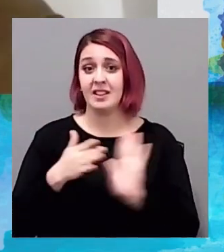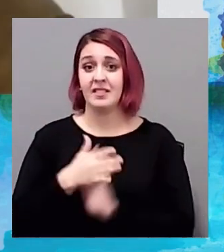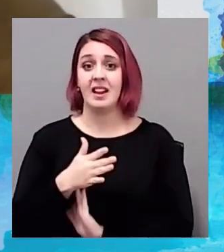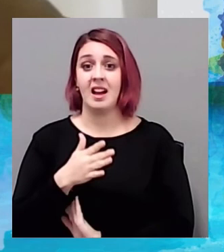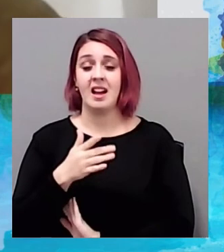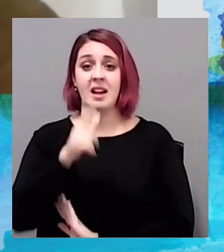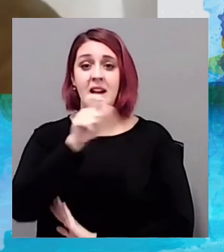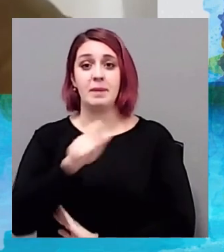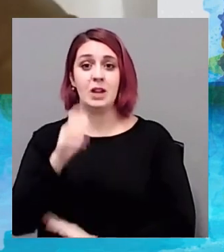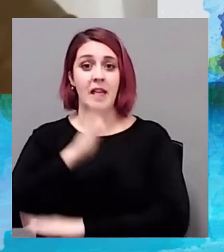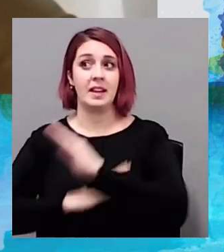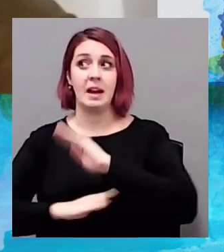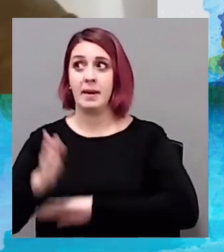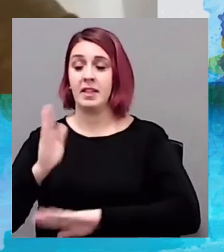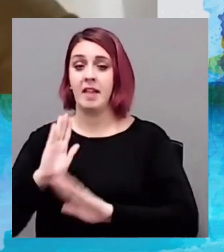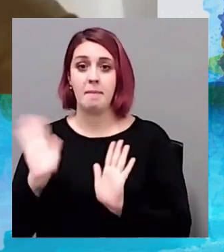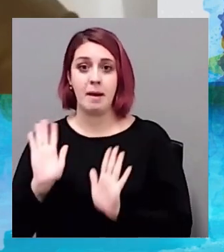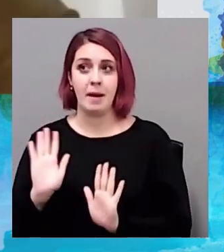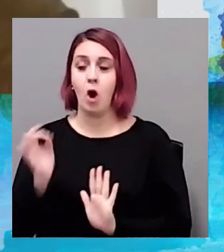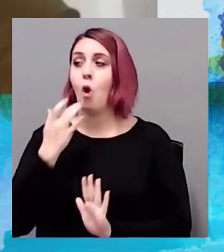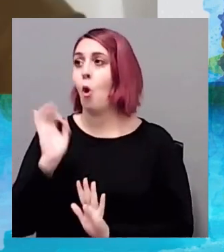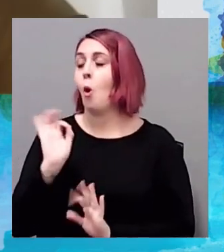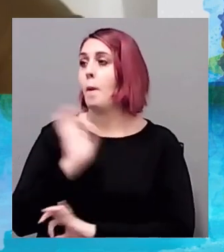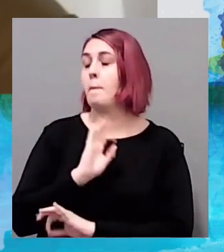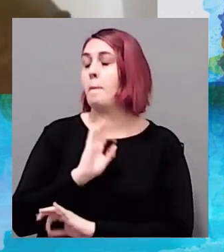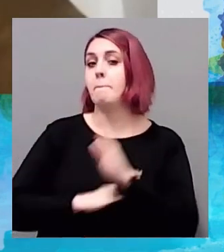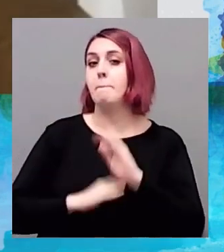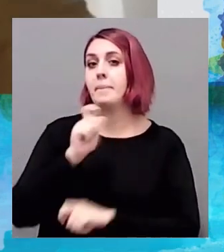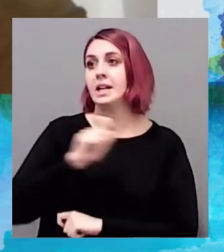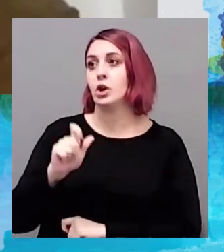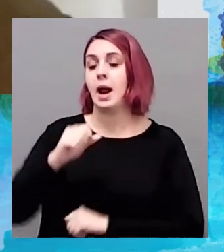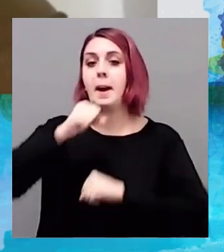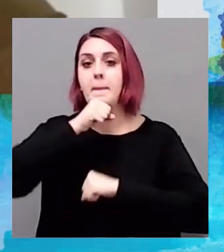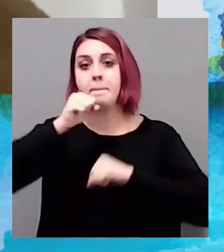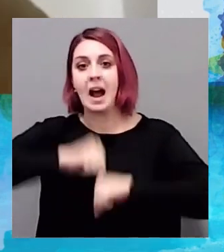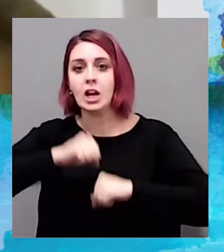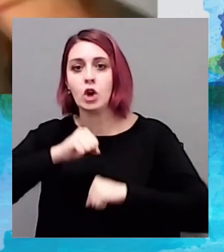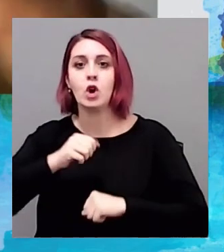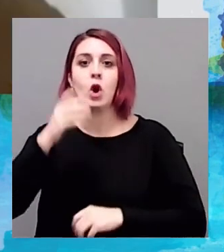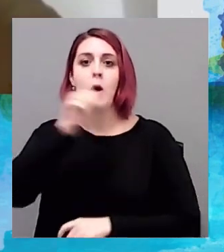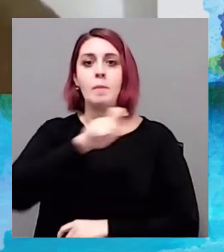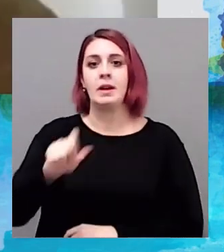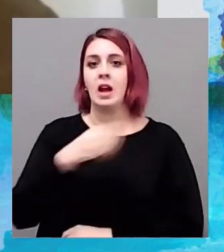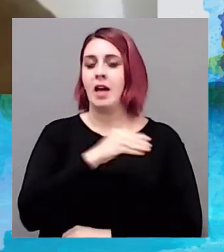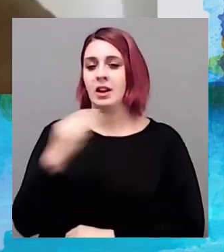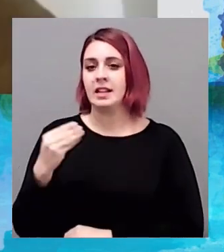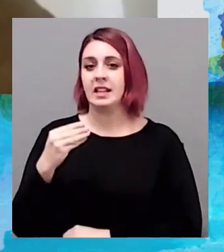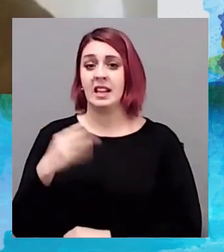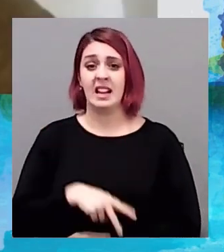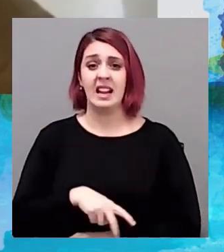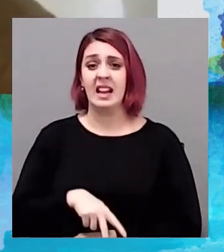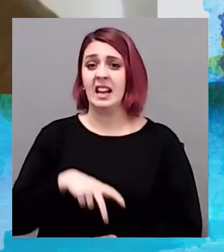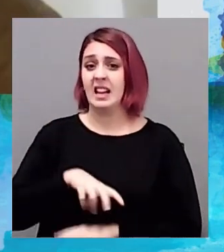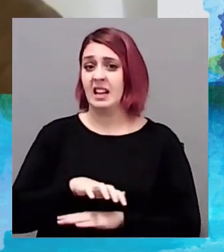to museums, especially people with disabilities or the elderly or children.